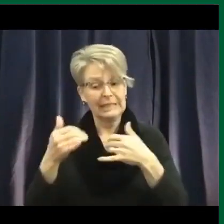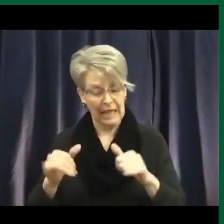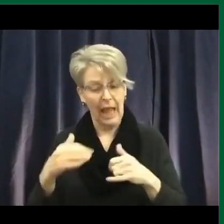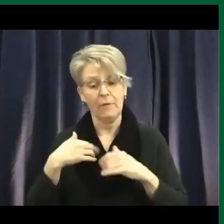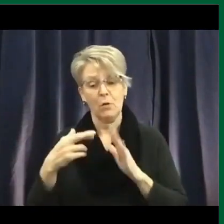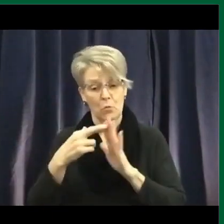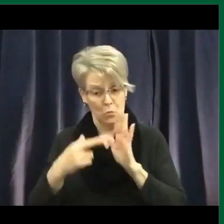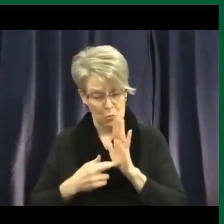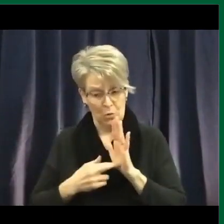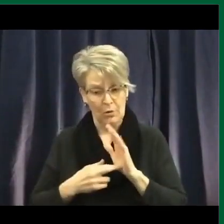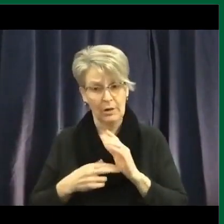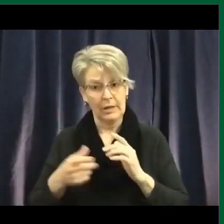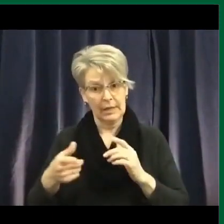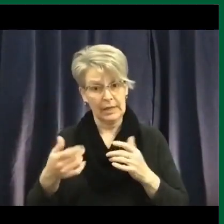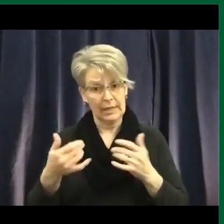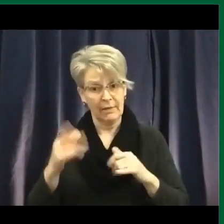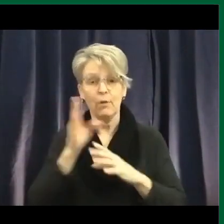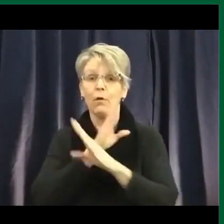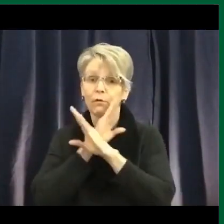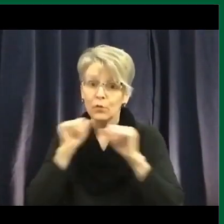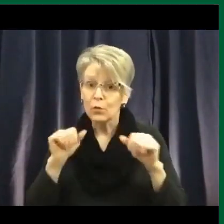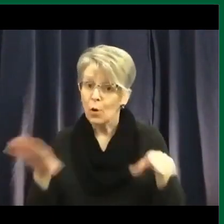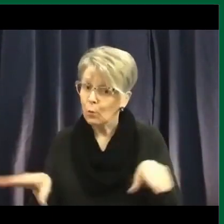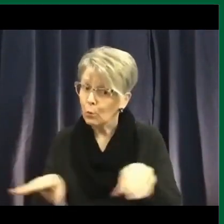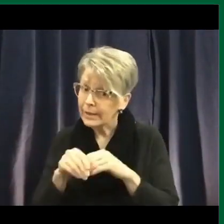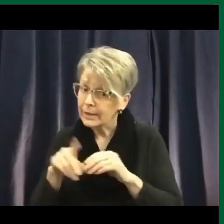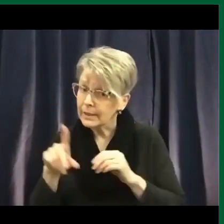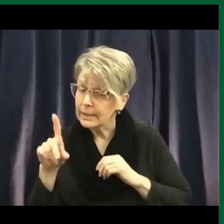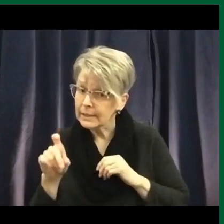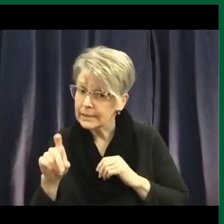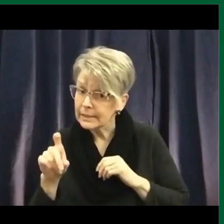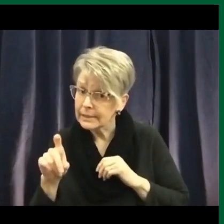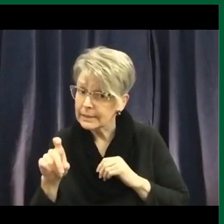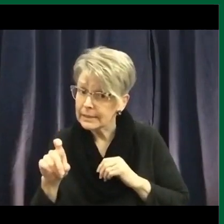also include gatherings for funerals and weddings, which also can have religious